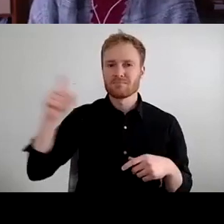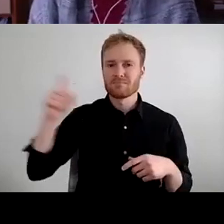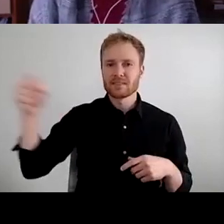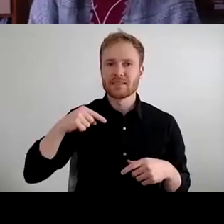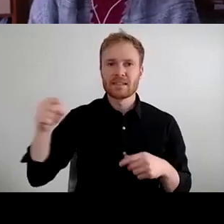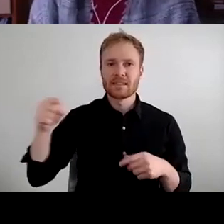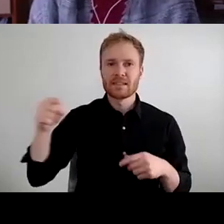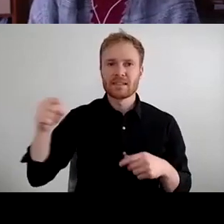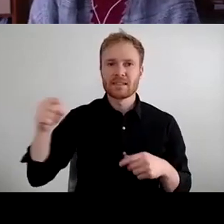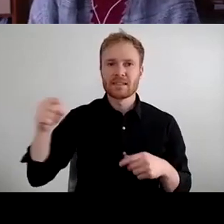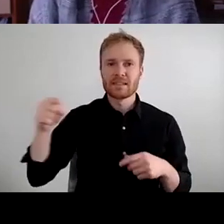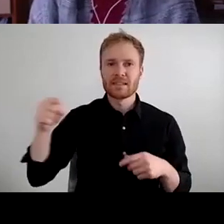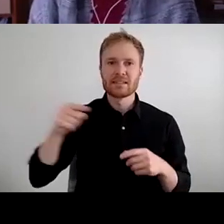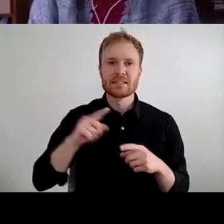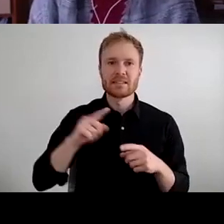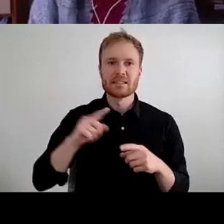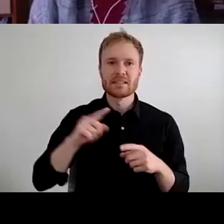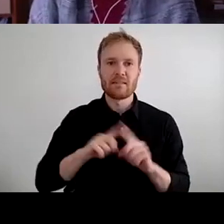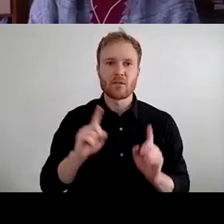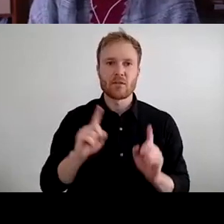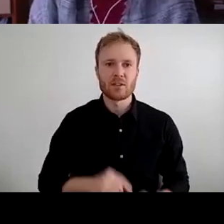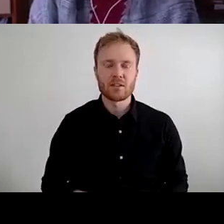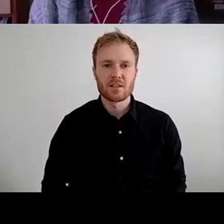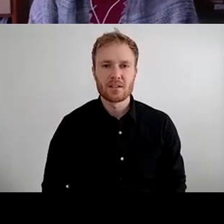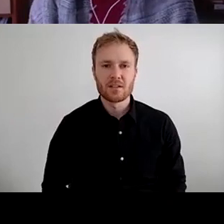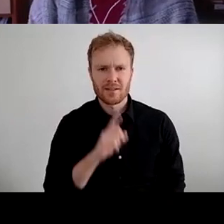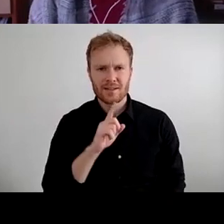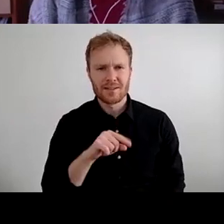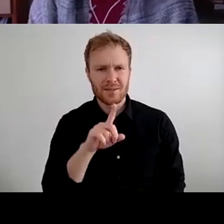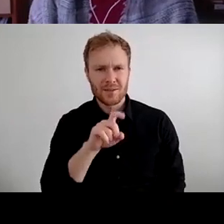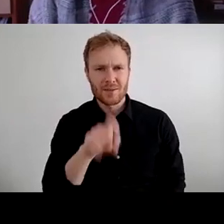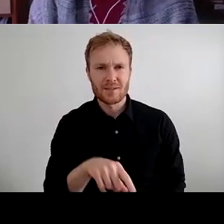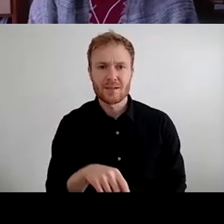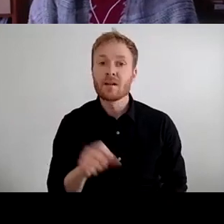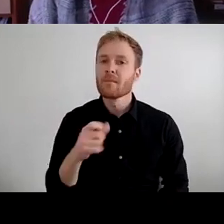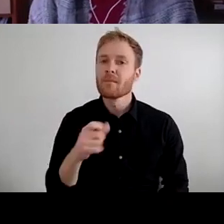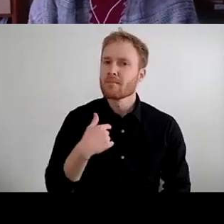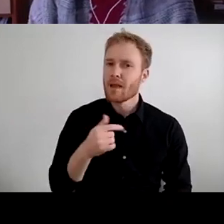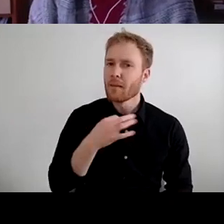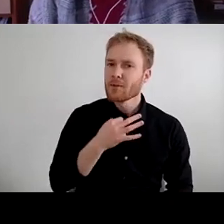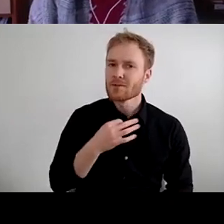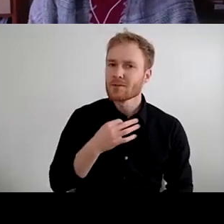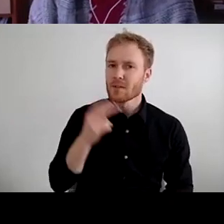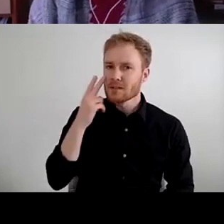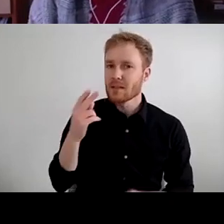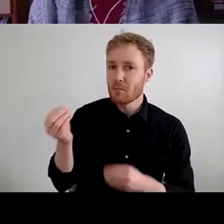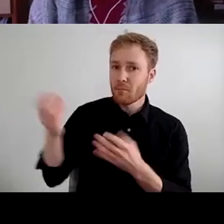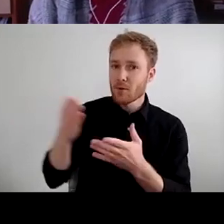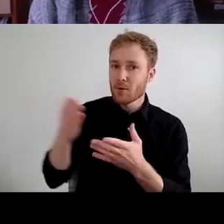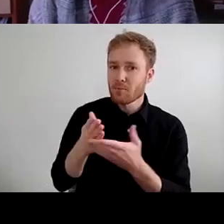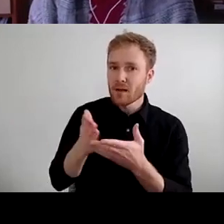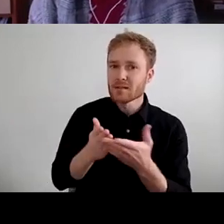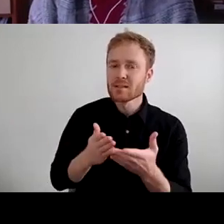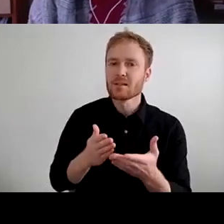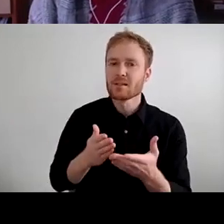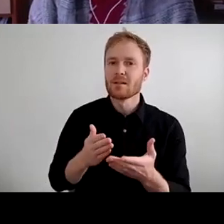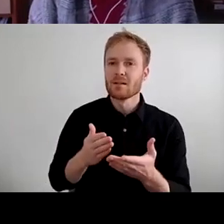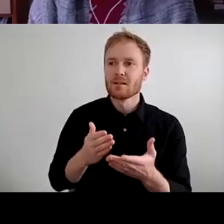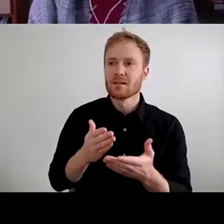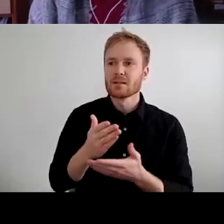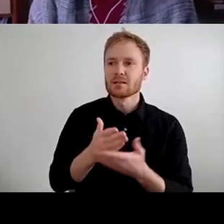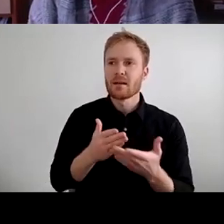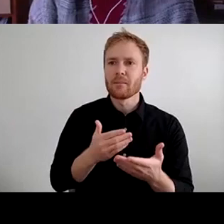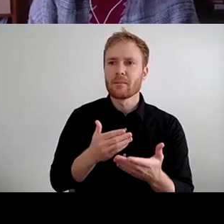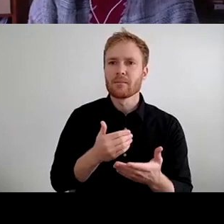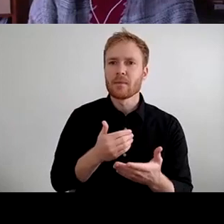Yeah, I'm just curious as we see the proposed budget and some of the memberships that were being left out, just, curious on how you